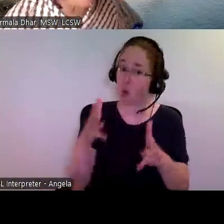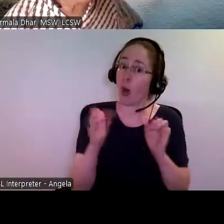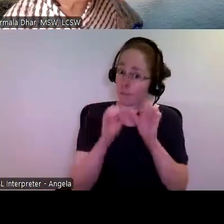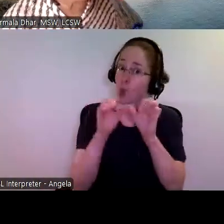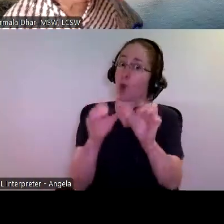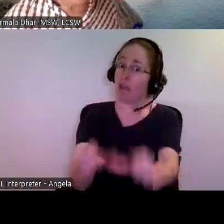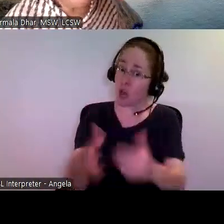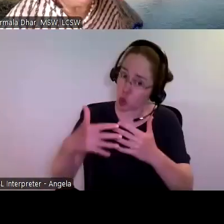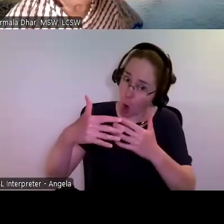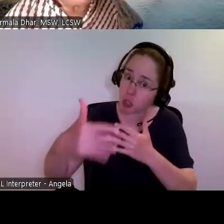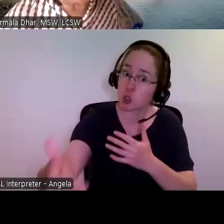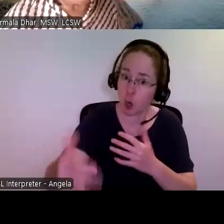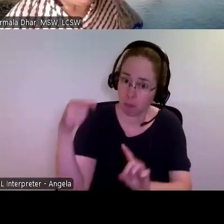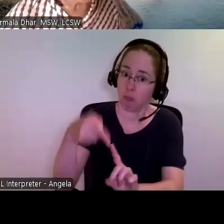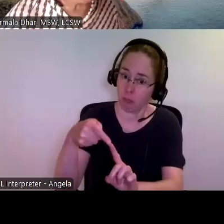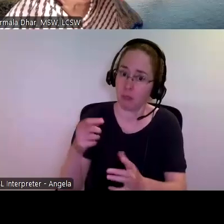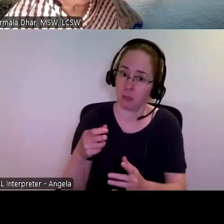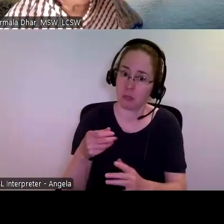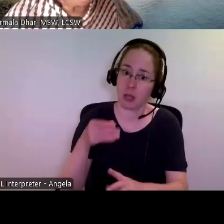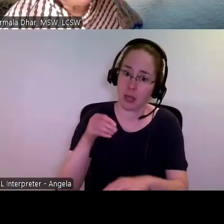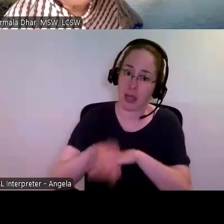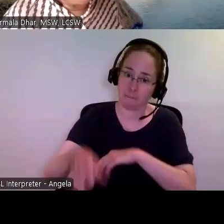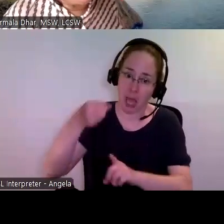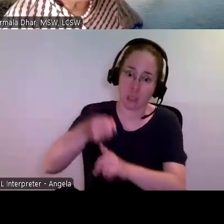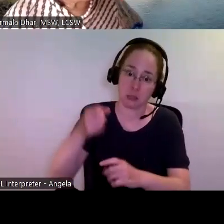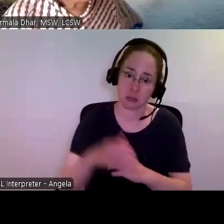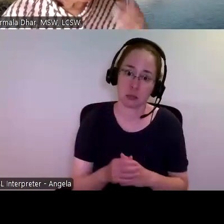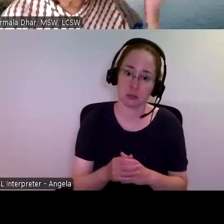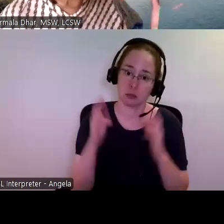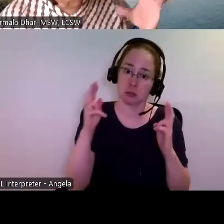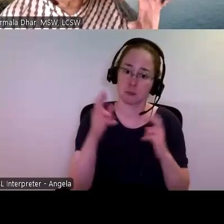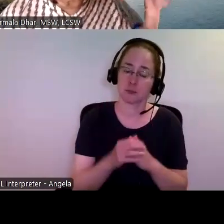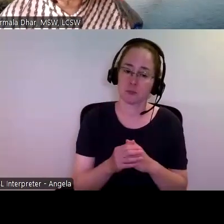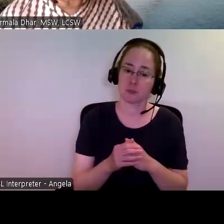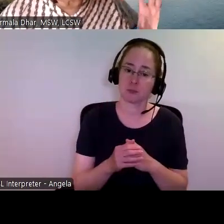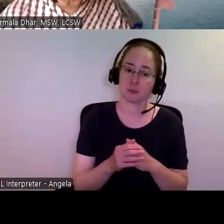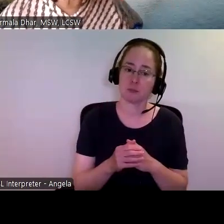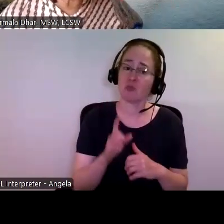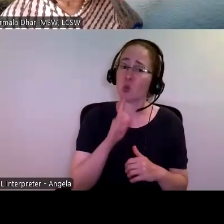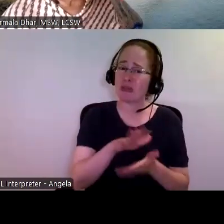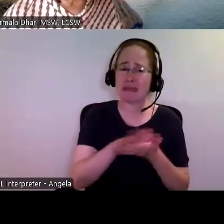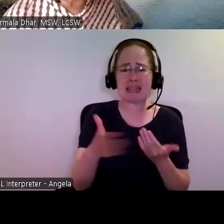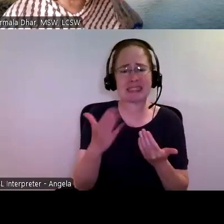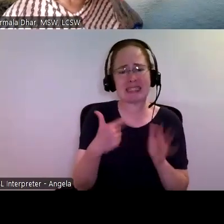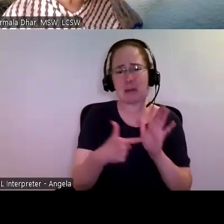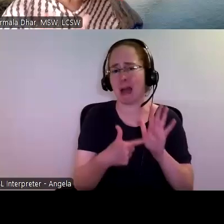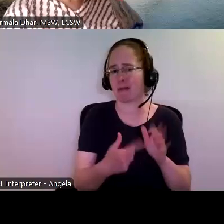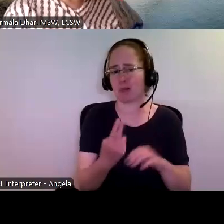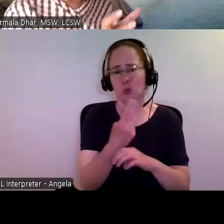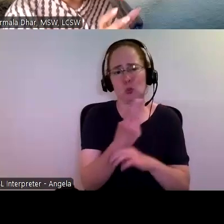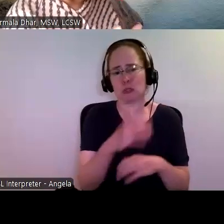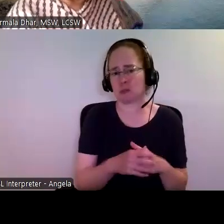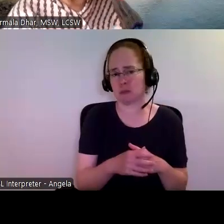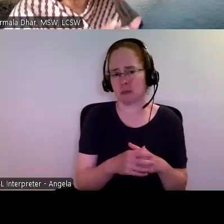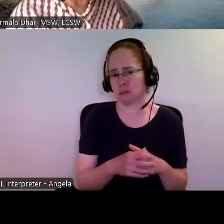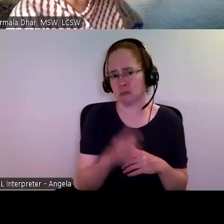permanent long-term, impacts. And so this is a really nice, easy model. You can use it